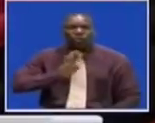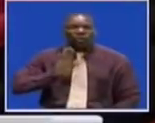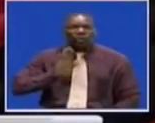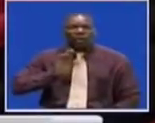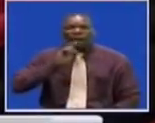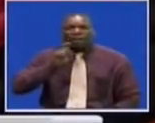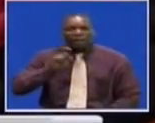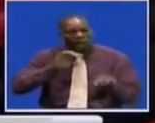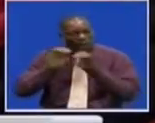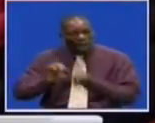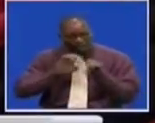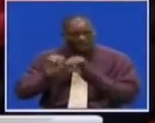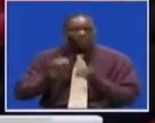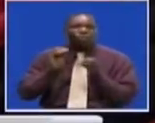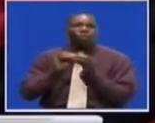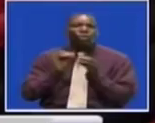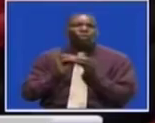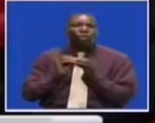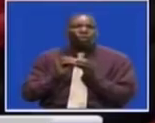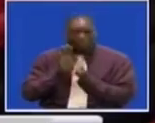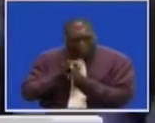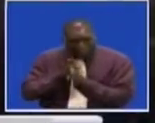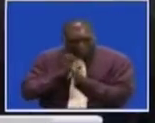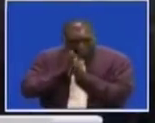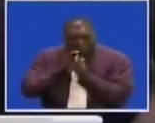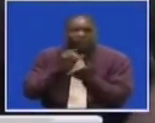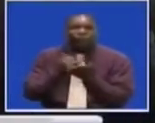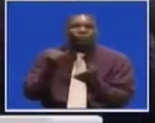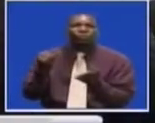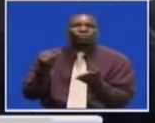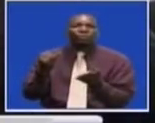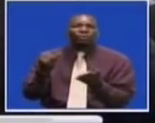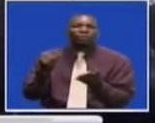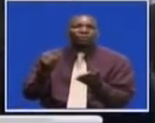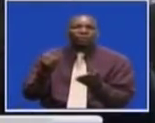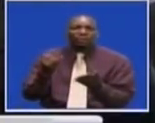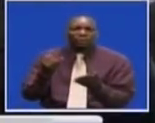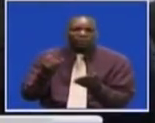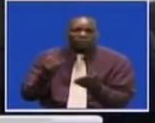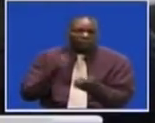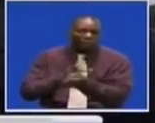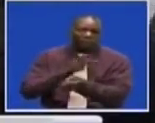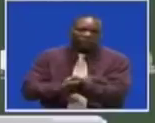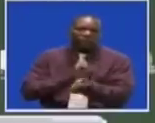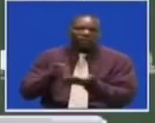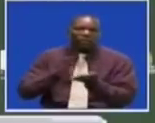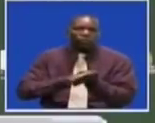be proactive and follow up these issues. Nkweto Mumba for Zanis in Kasama.